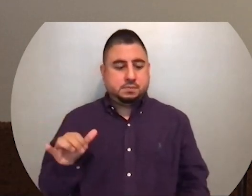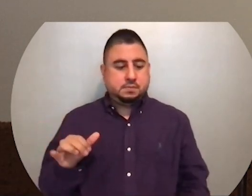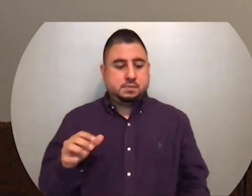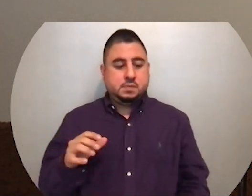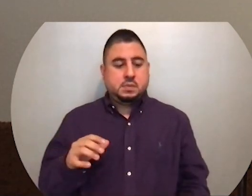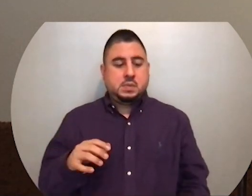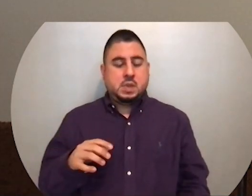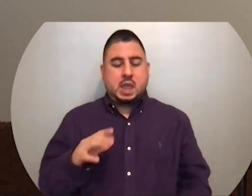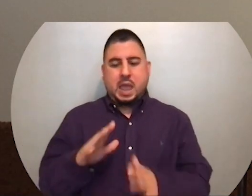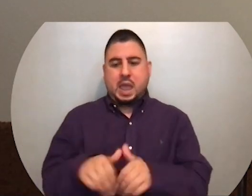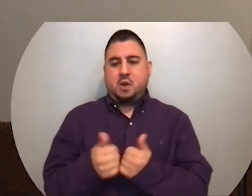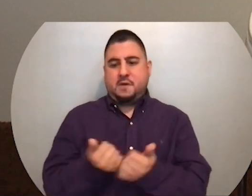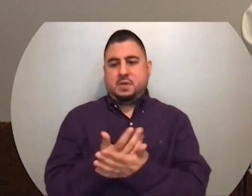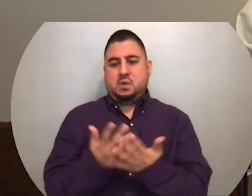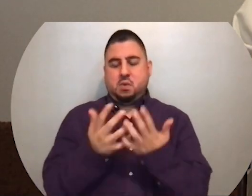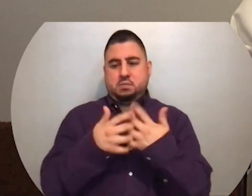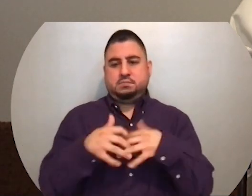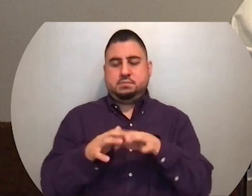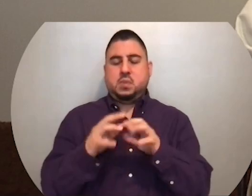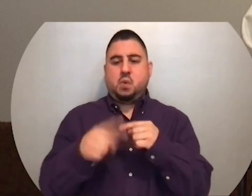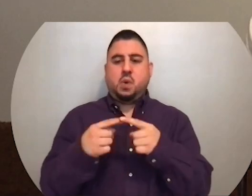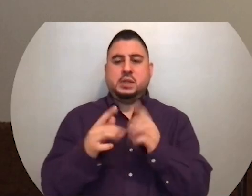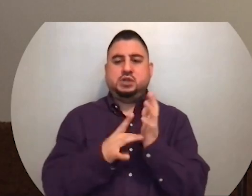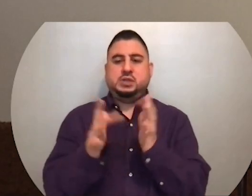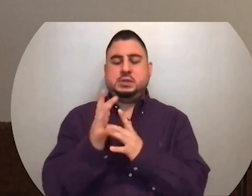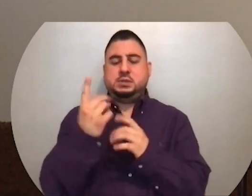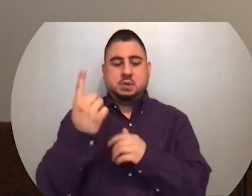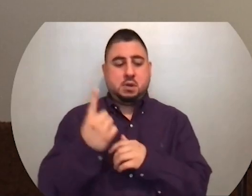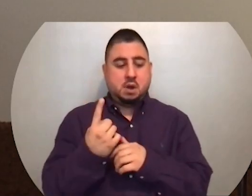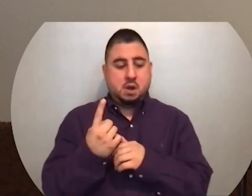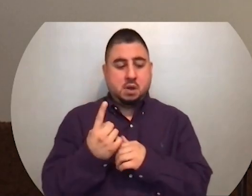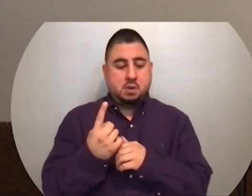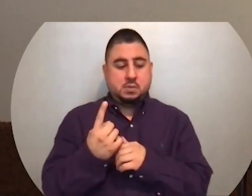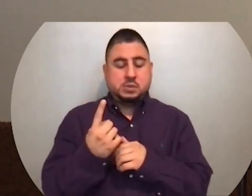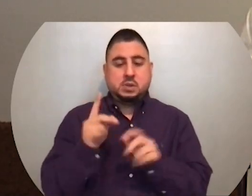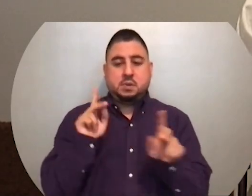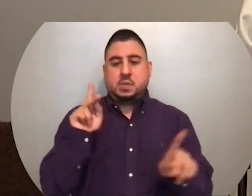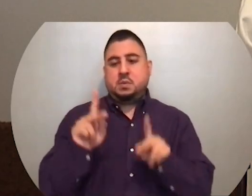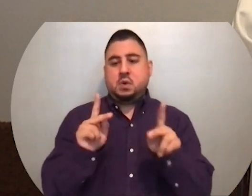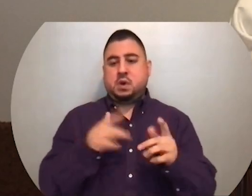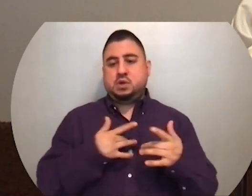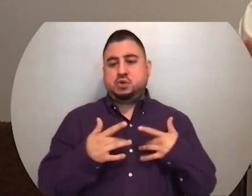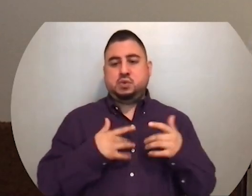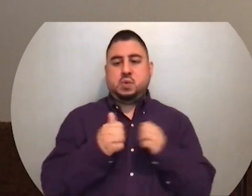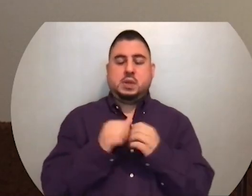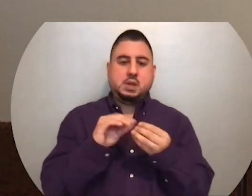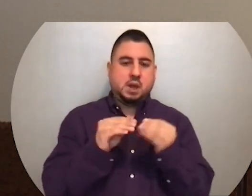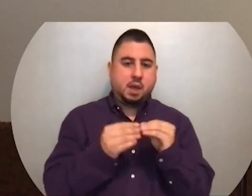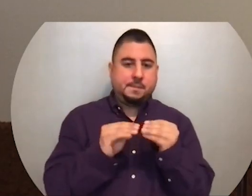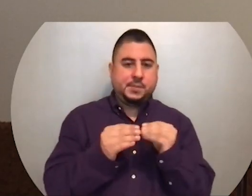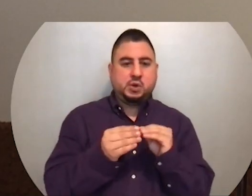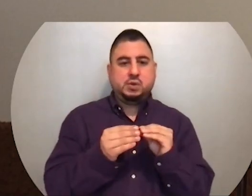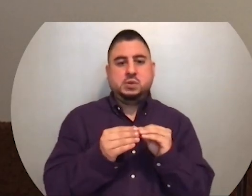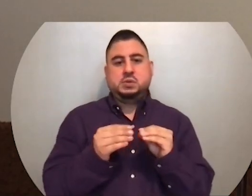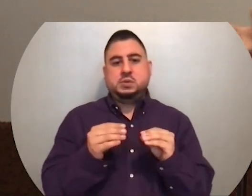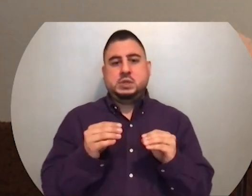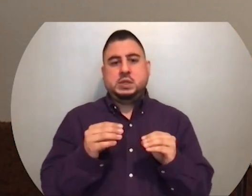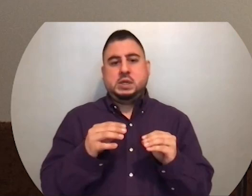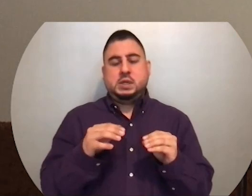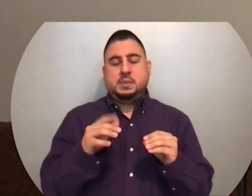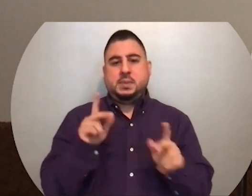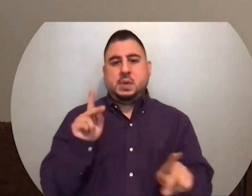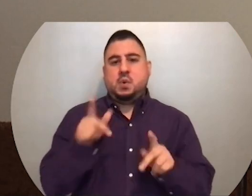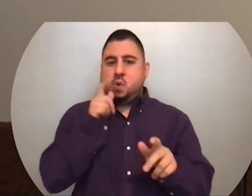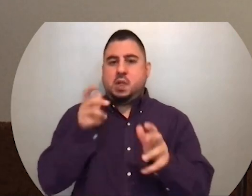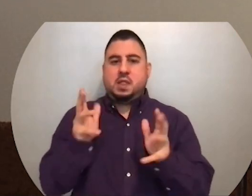And the mechanics of what will happen when Jesus comes, you know, people get concerned with numbers, you know, the so-called left